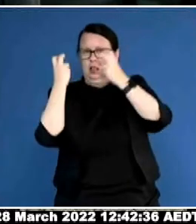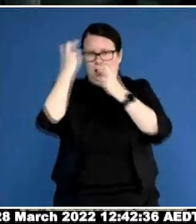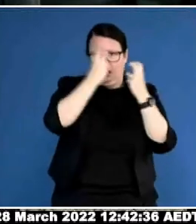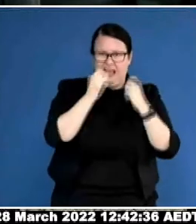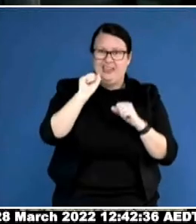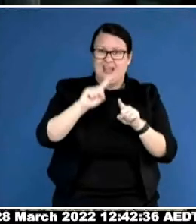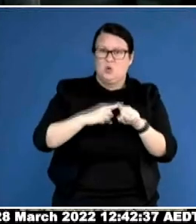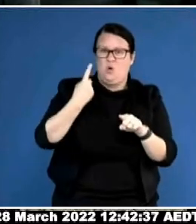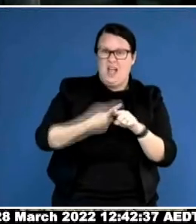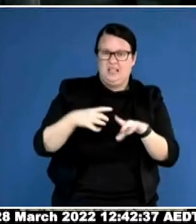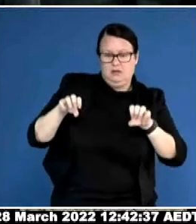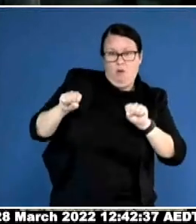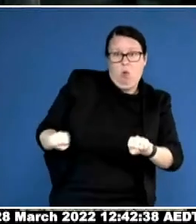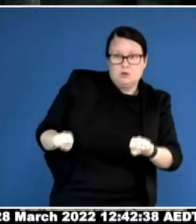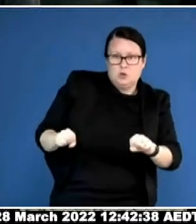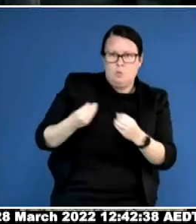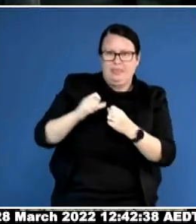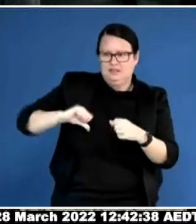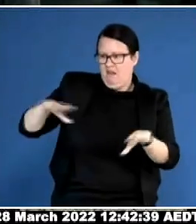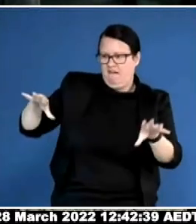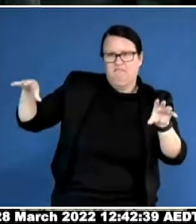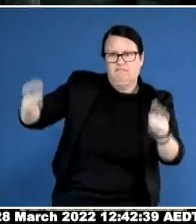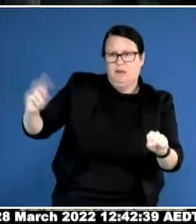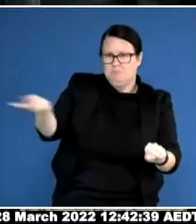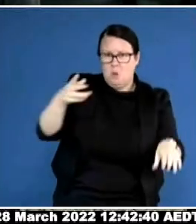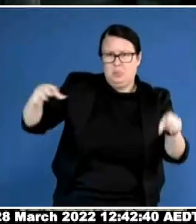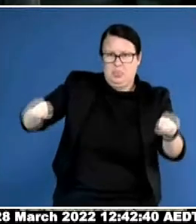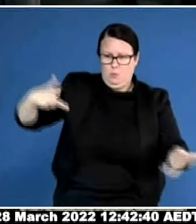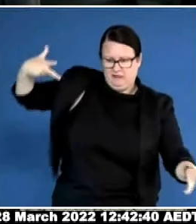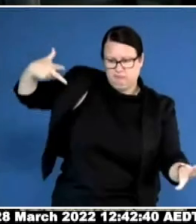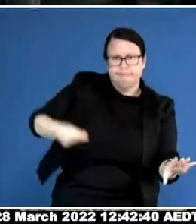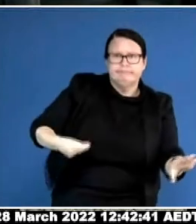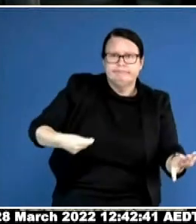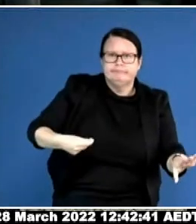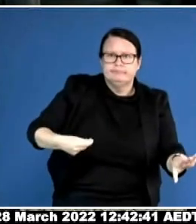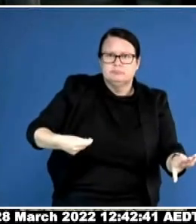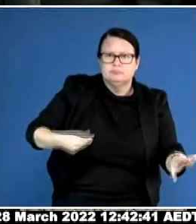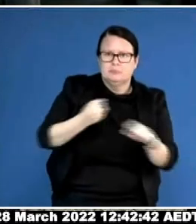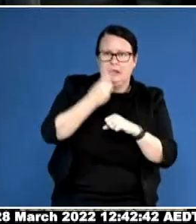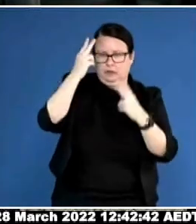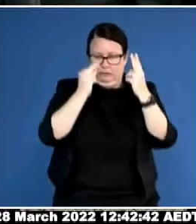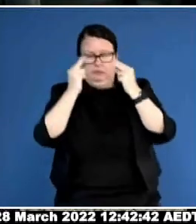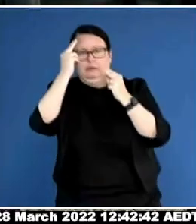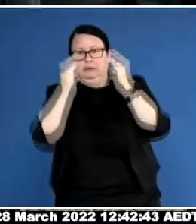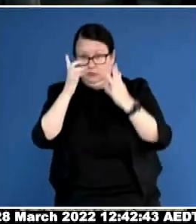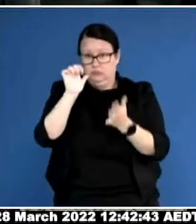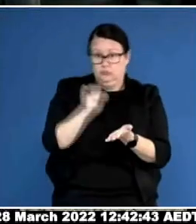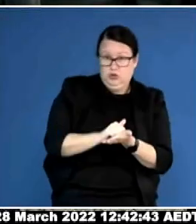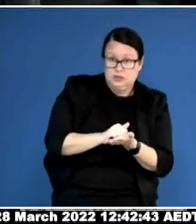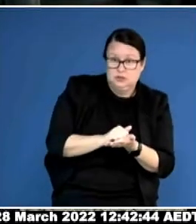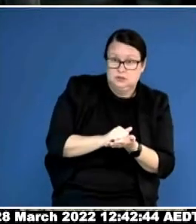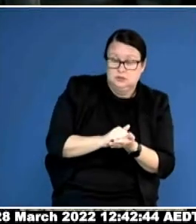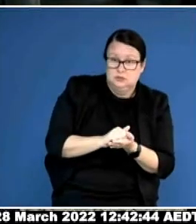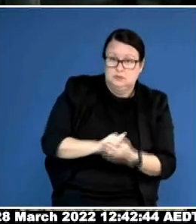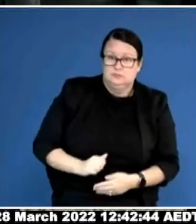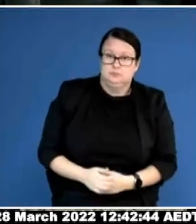also holding you down with another staff member, and you were forcibly sedated by an injection.